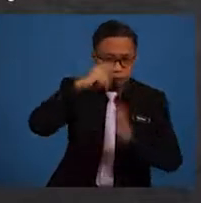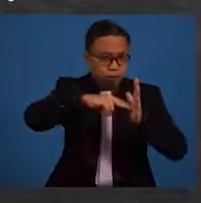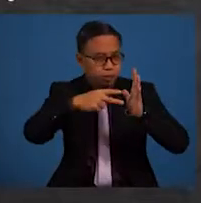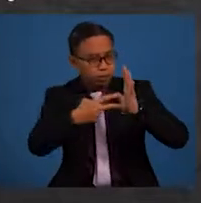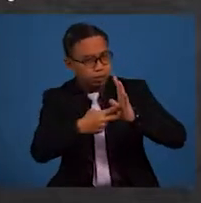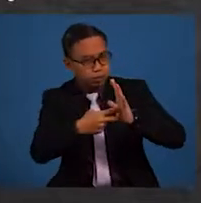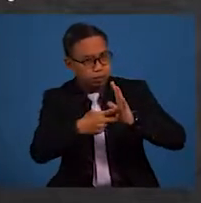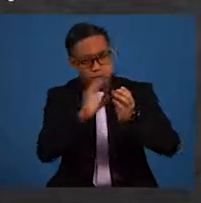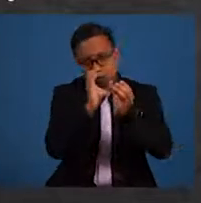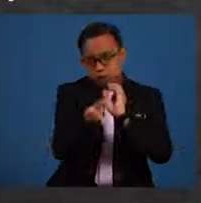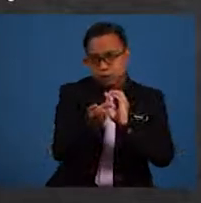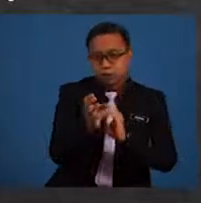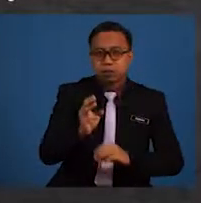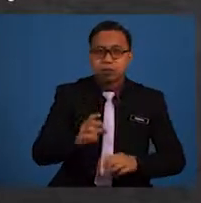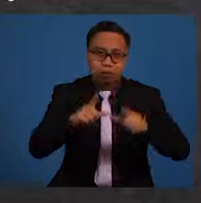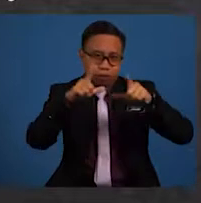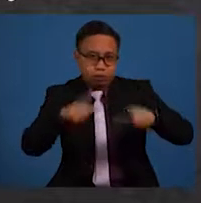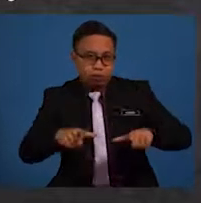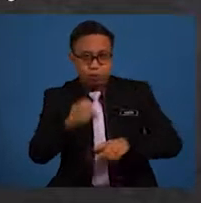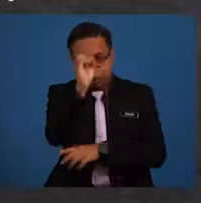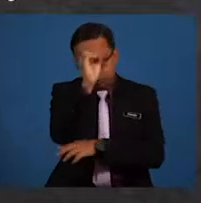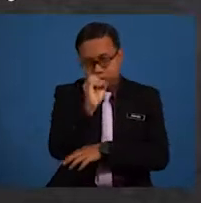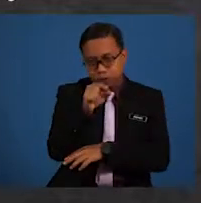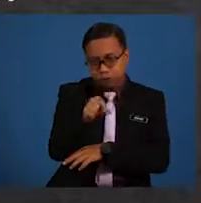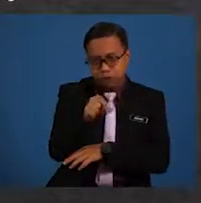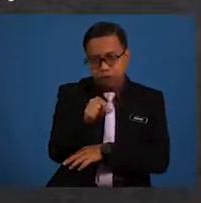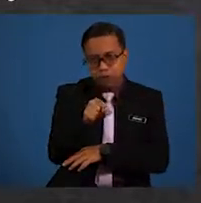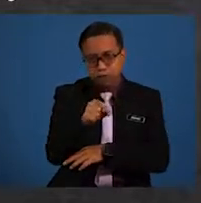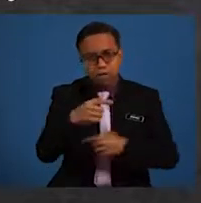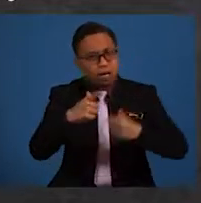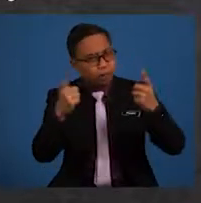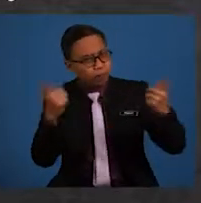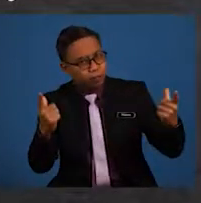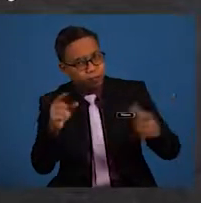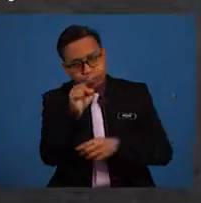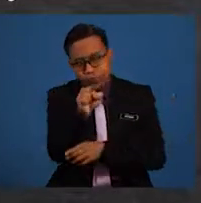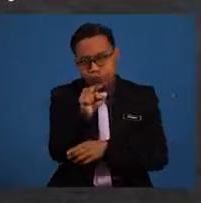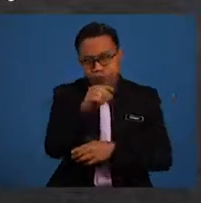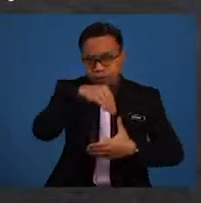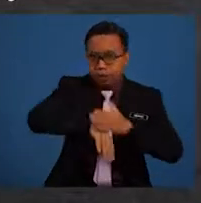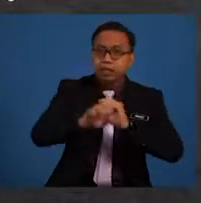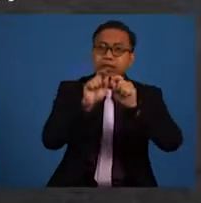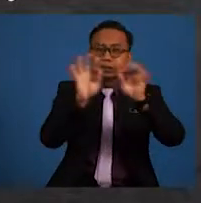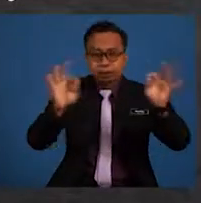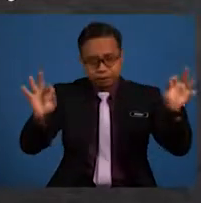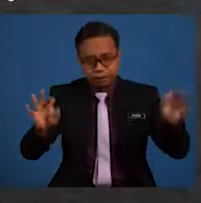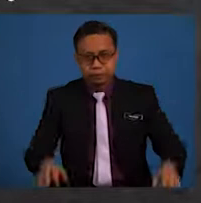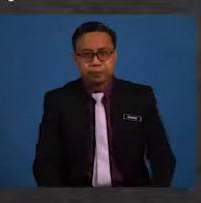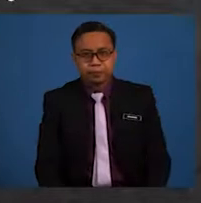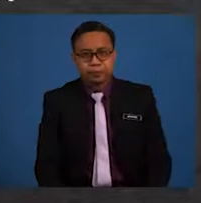changes when we place punctuation at different points of the sentences. So,